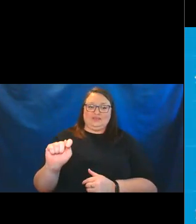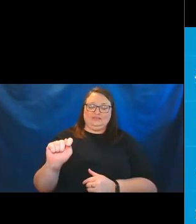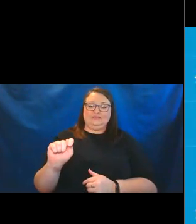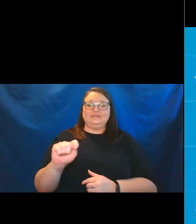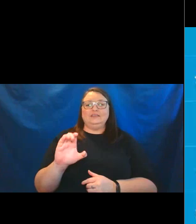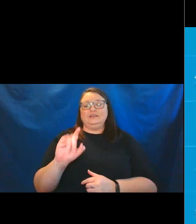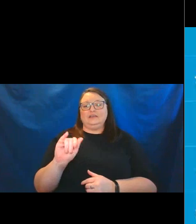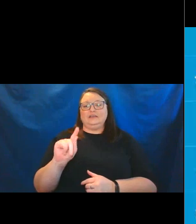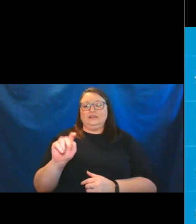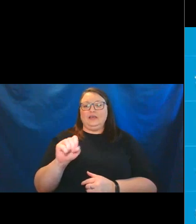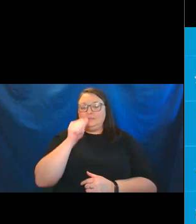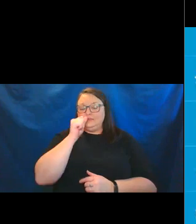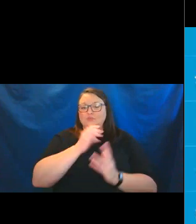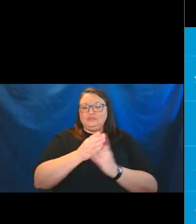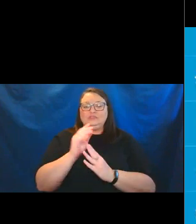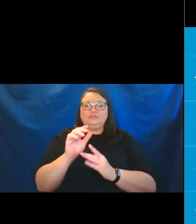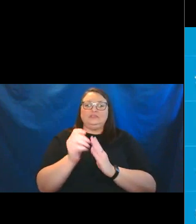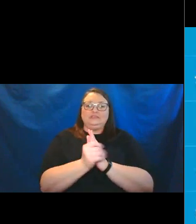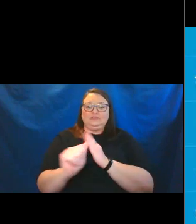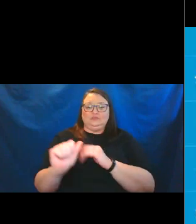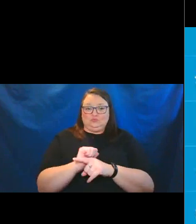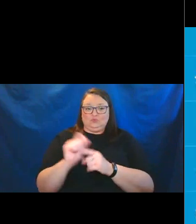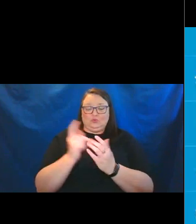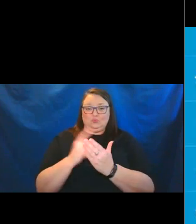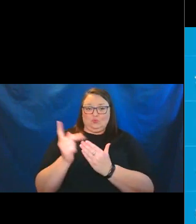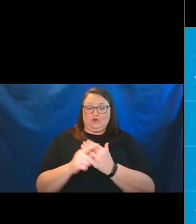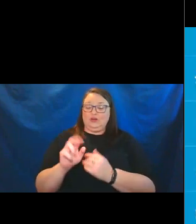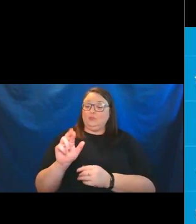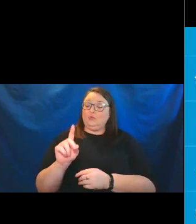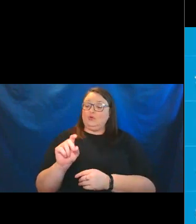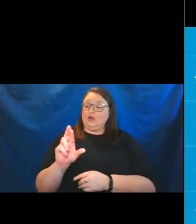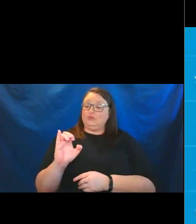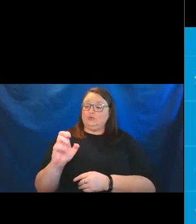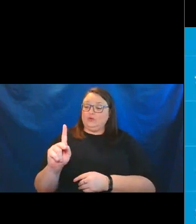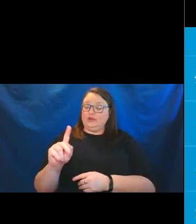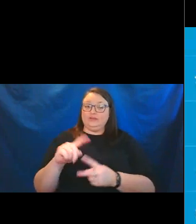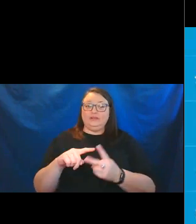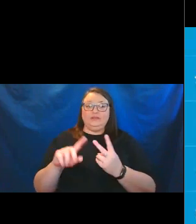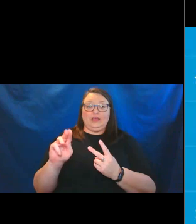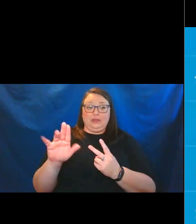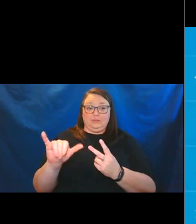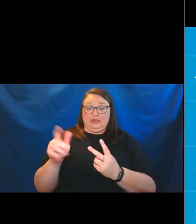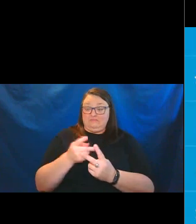Program. So Roderick and Amy, if you guys are here, please turn on your camera.